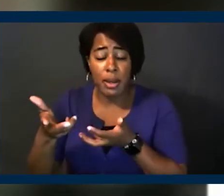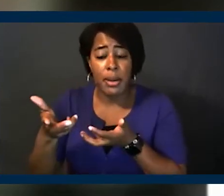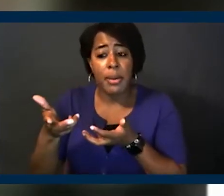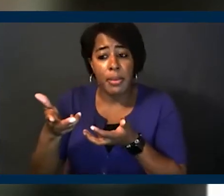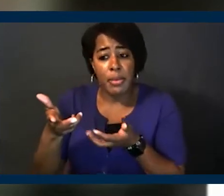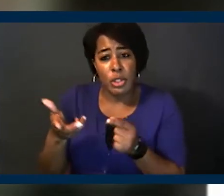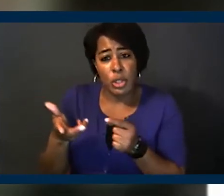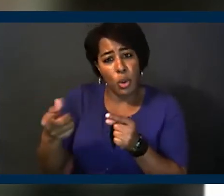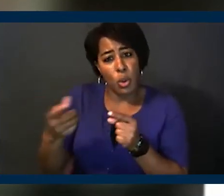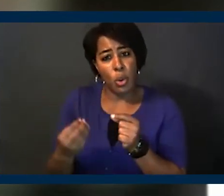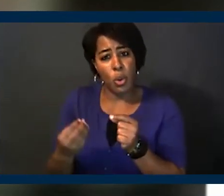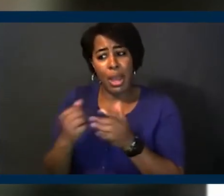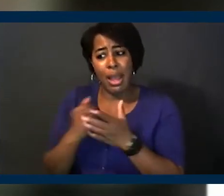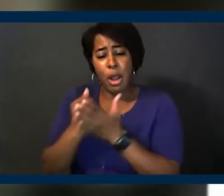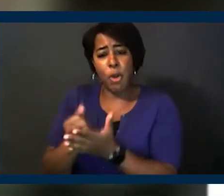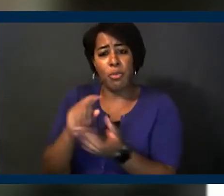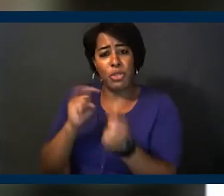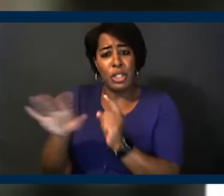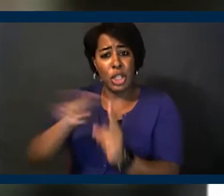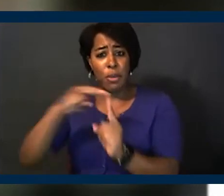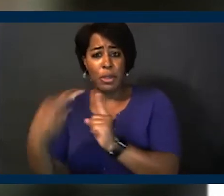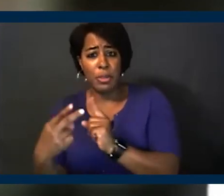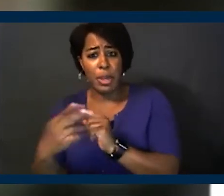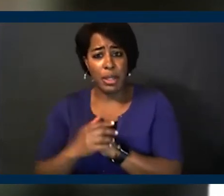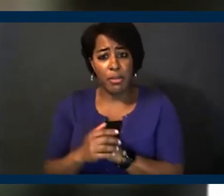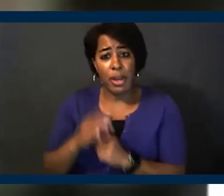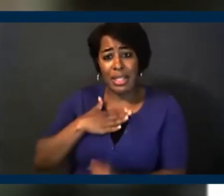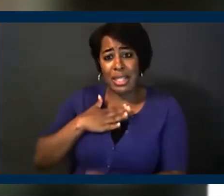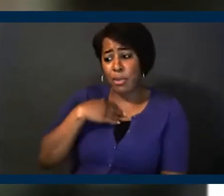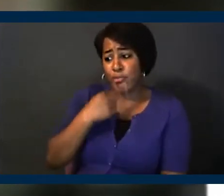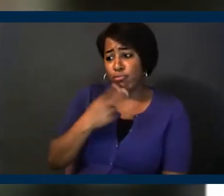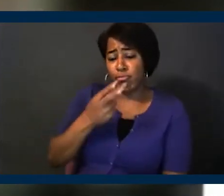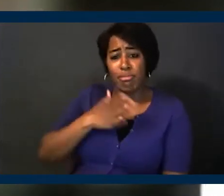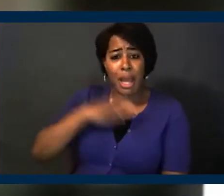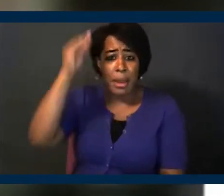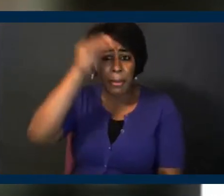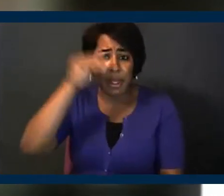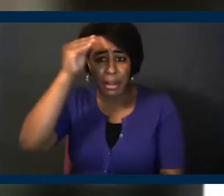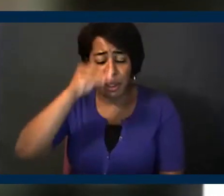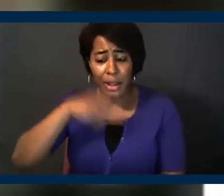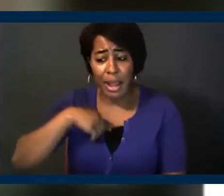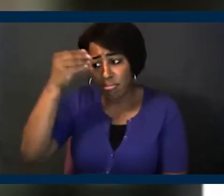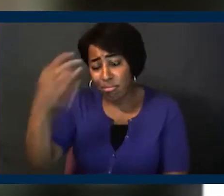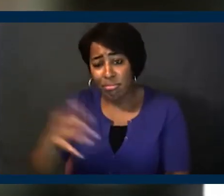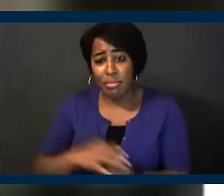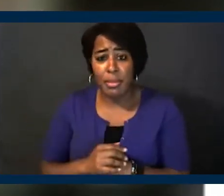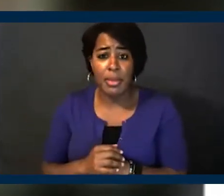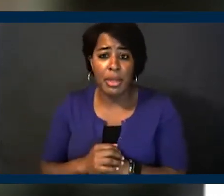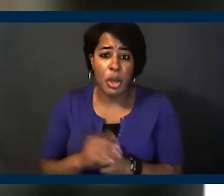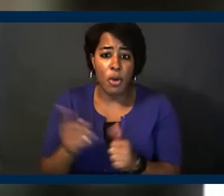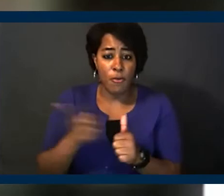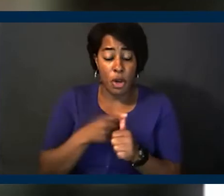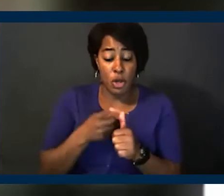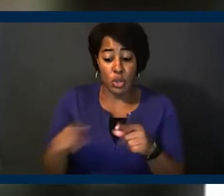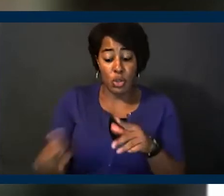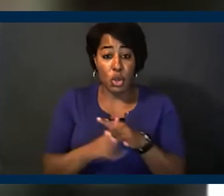them see things different because I would voice my opinion. So I think showing up first, you got to get comfortable with you who you are as a Democrat.